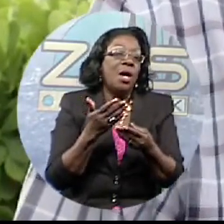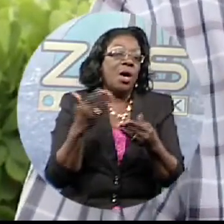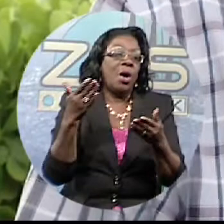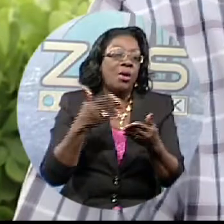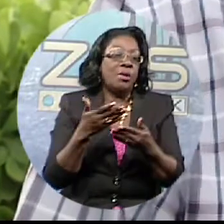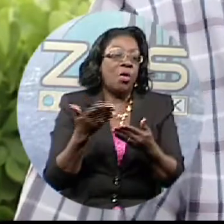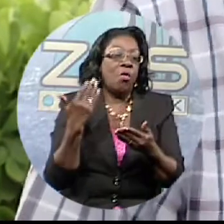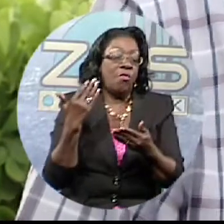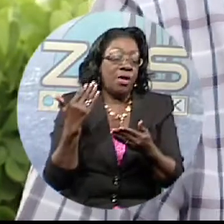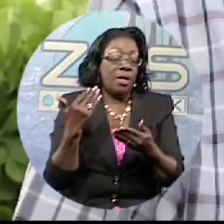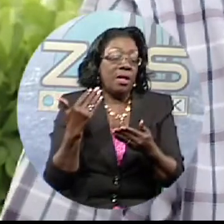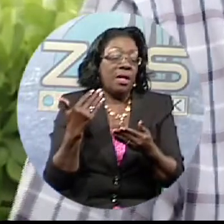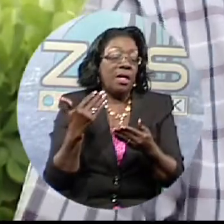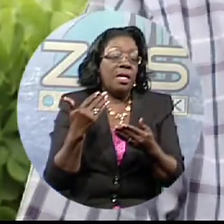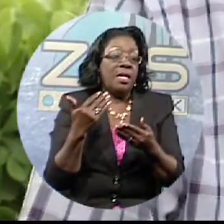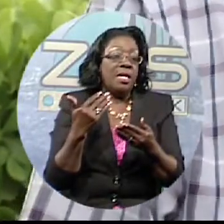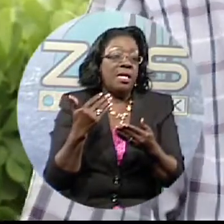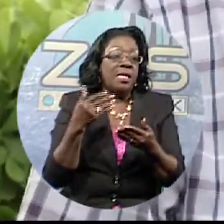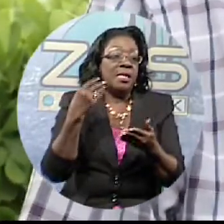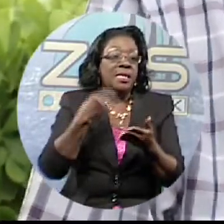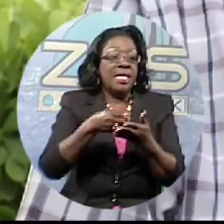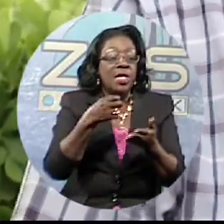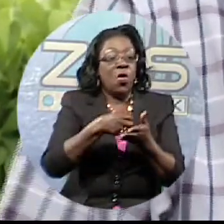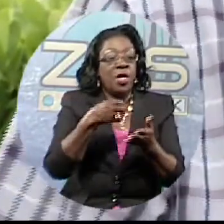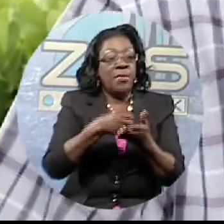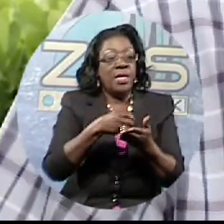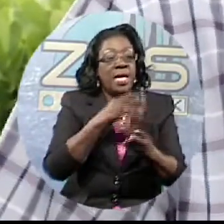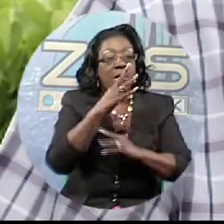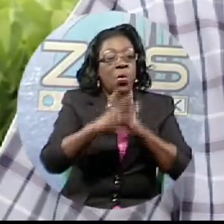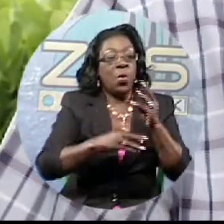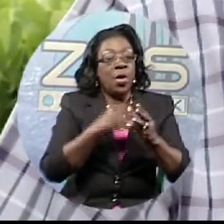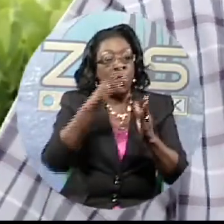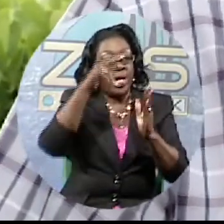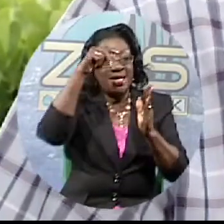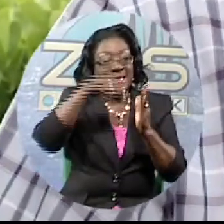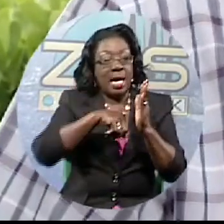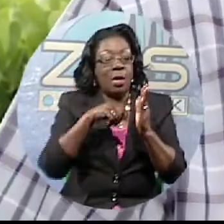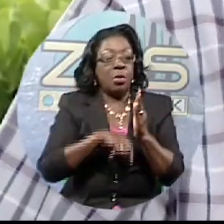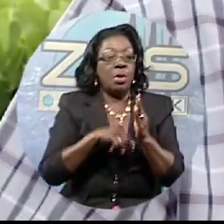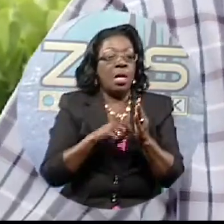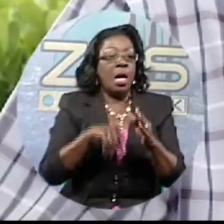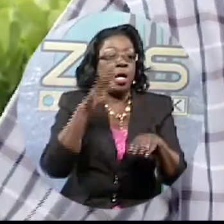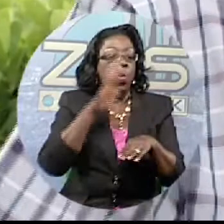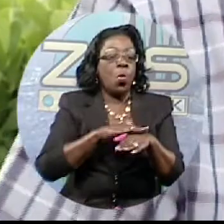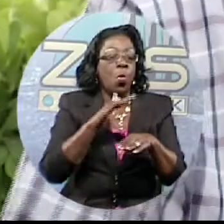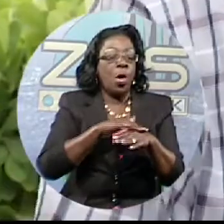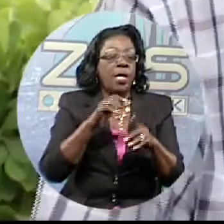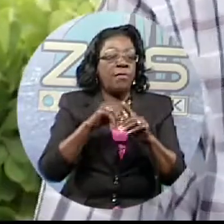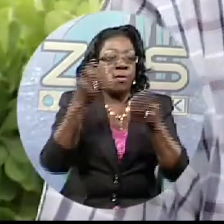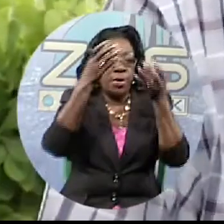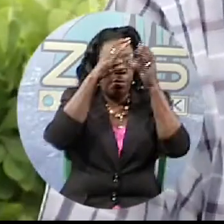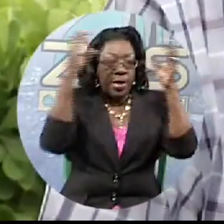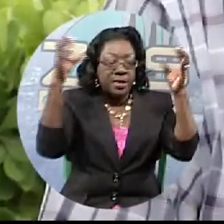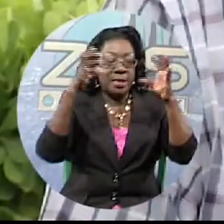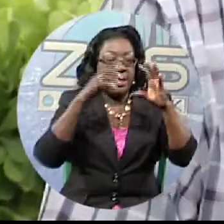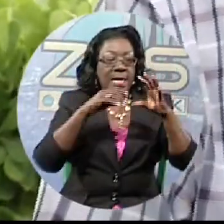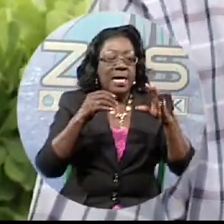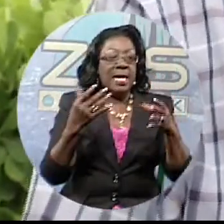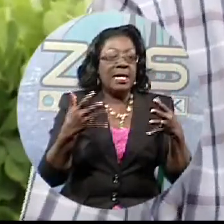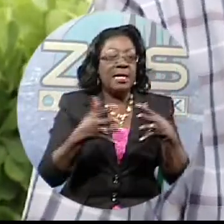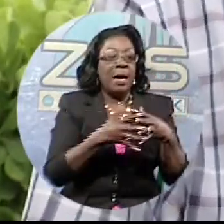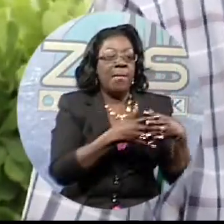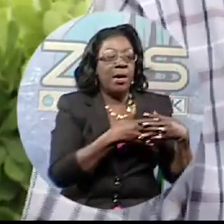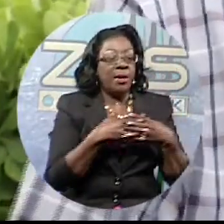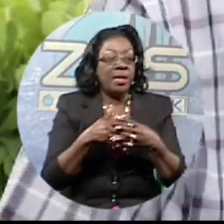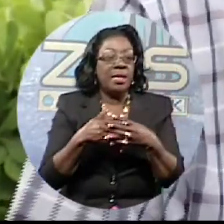Brothers scandal, and the warning from the President of the United States that companies should not be taking business